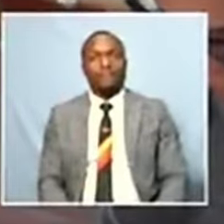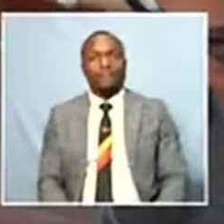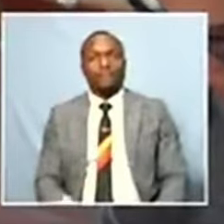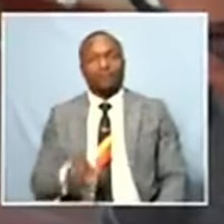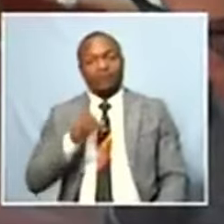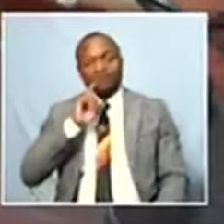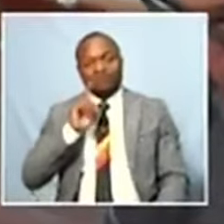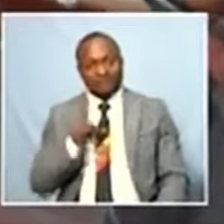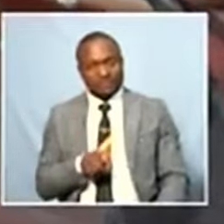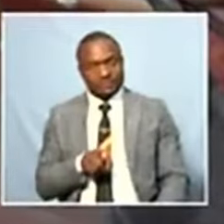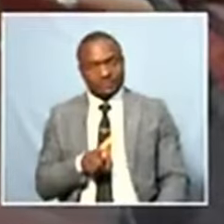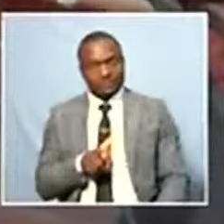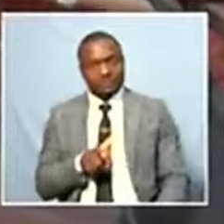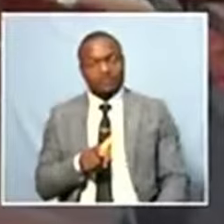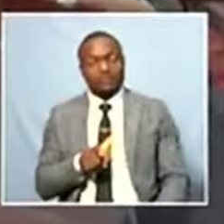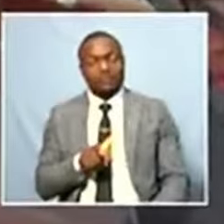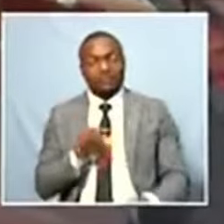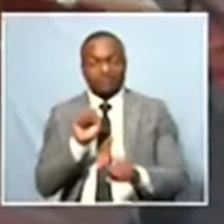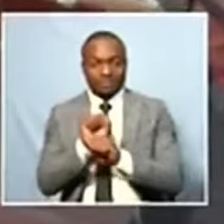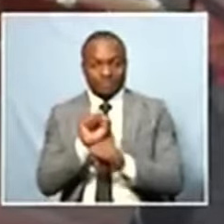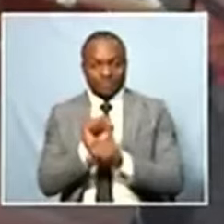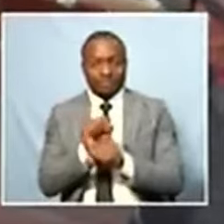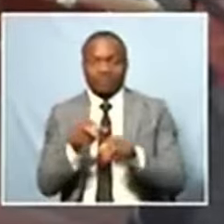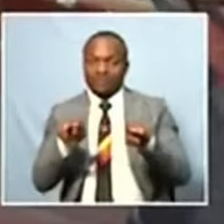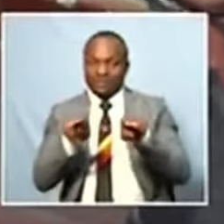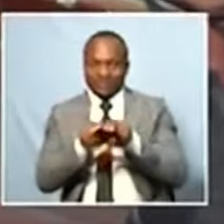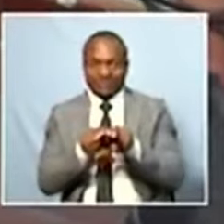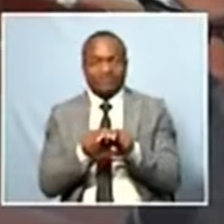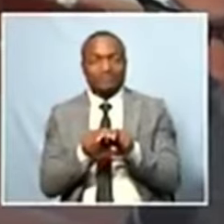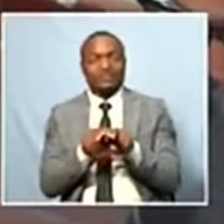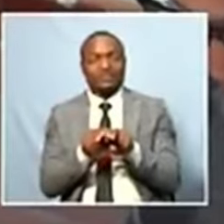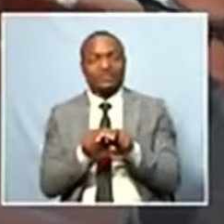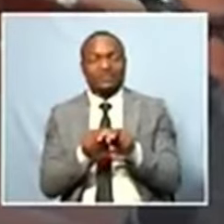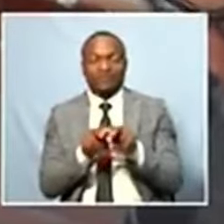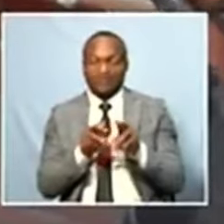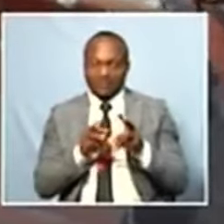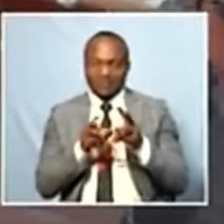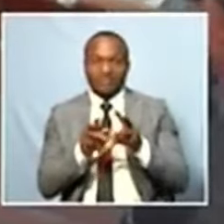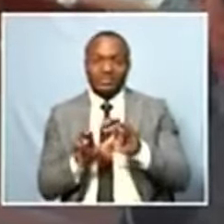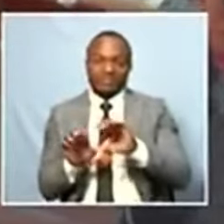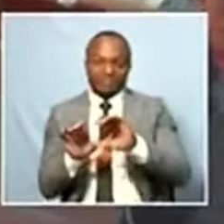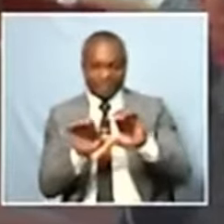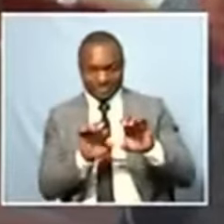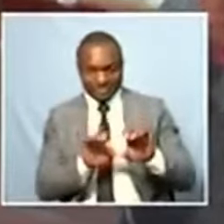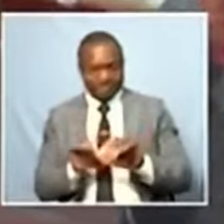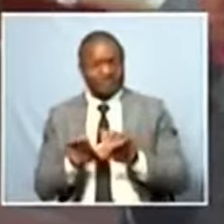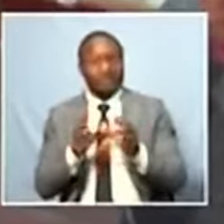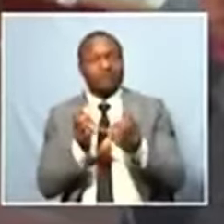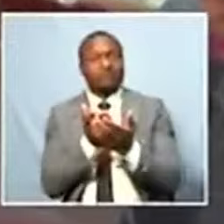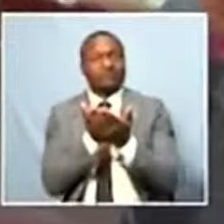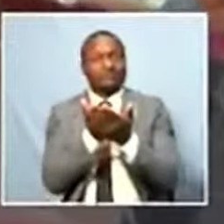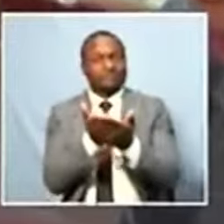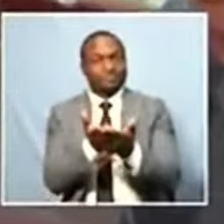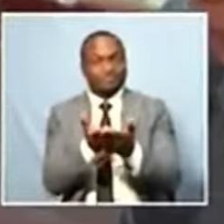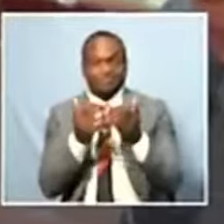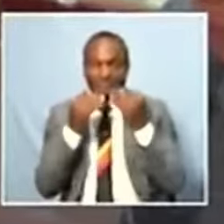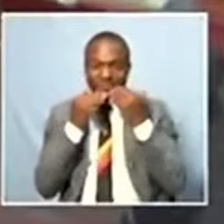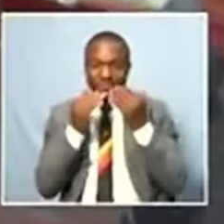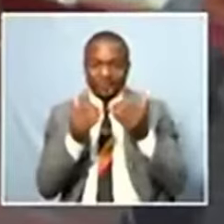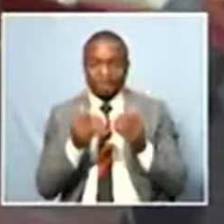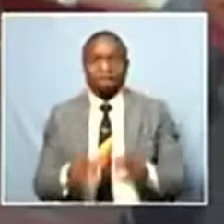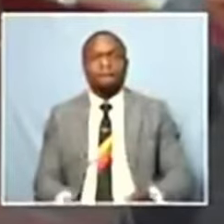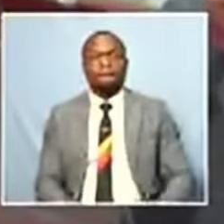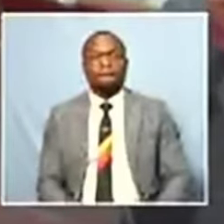be able to operate normally the way they've been doing. I wish to submit. Thank you.